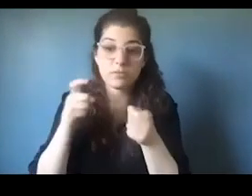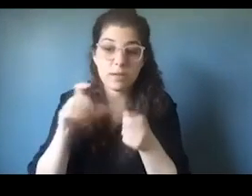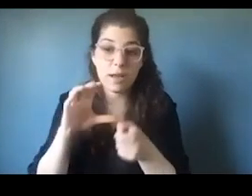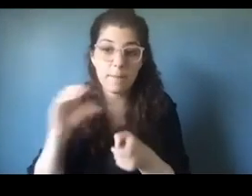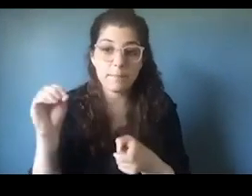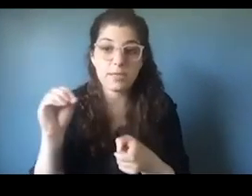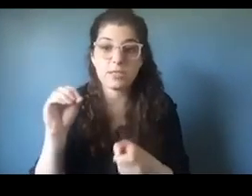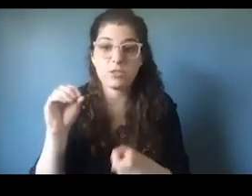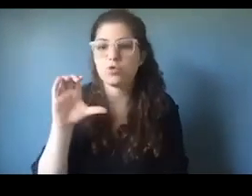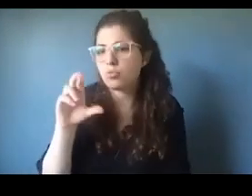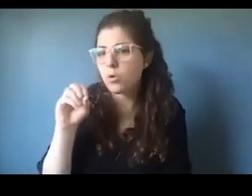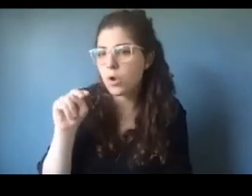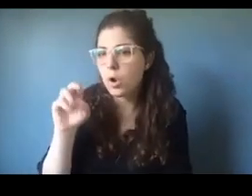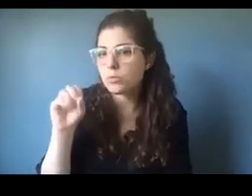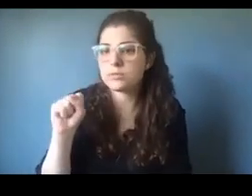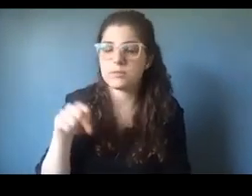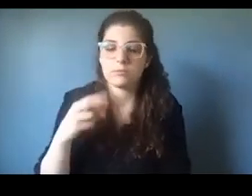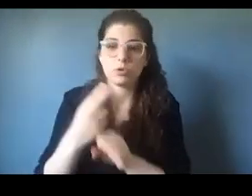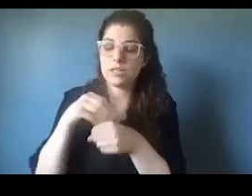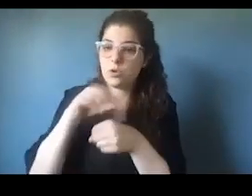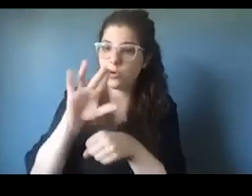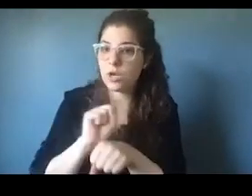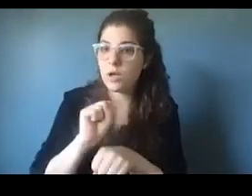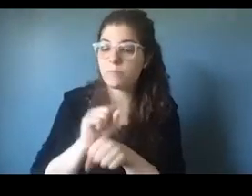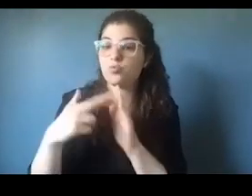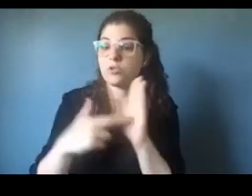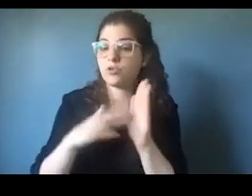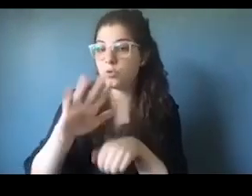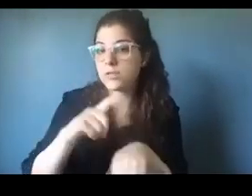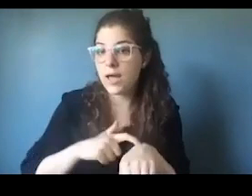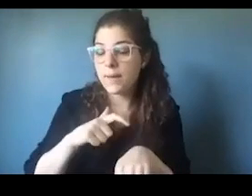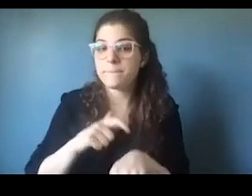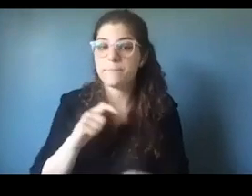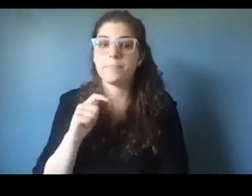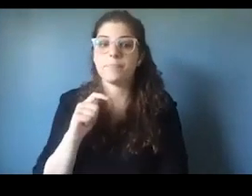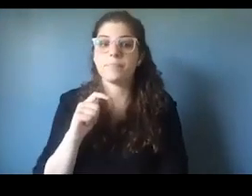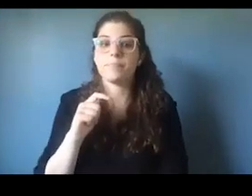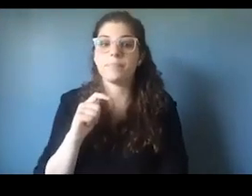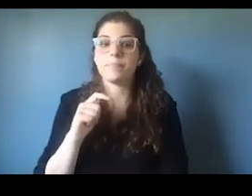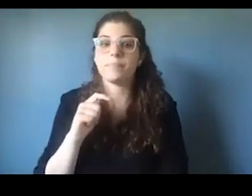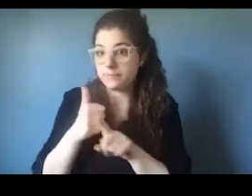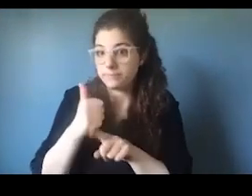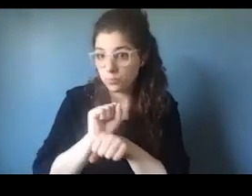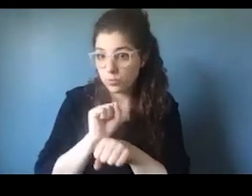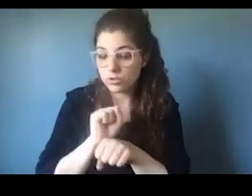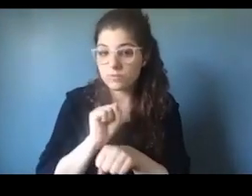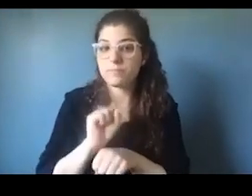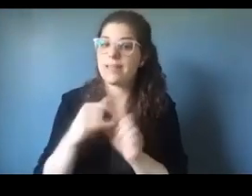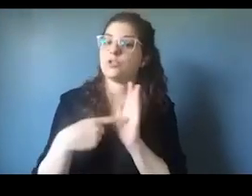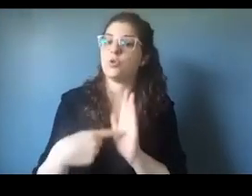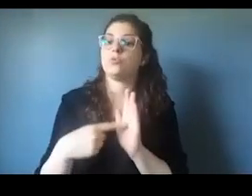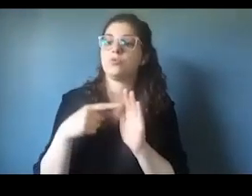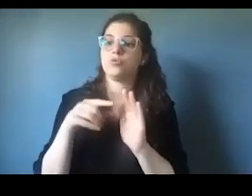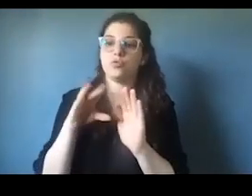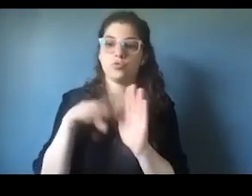you use in your jobs to register your time. Time being worked, shows just trends in